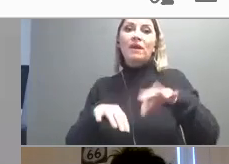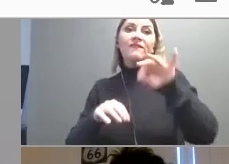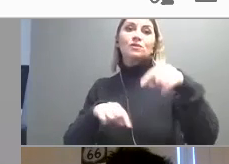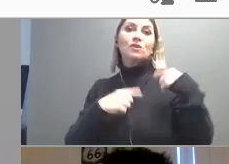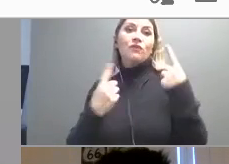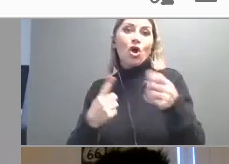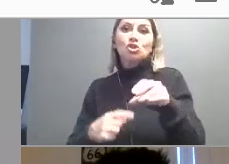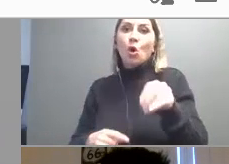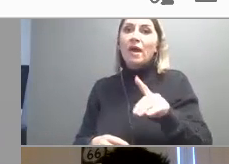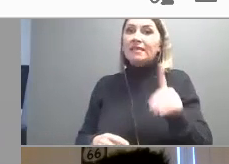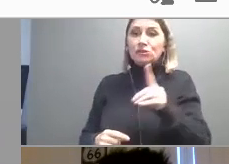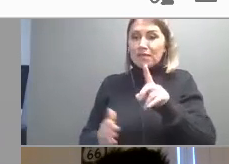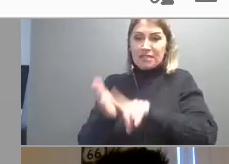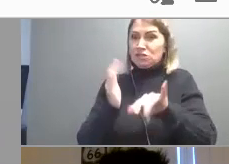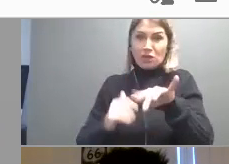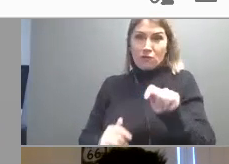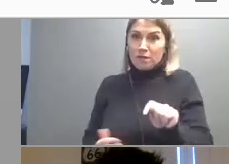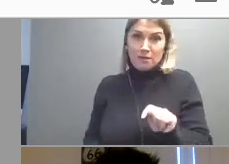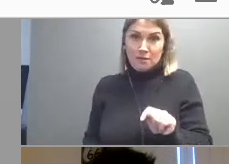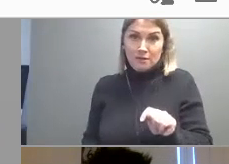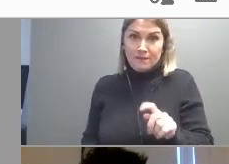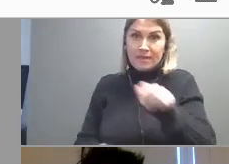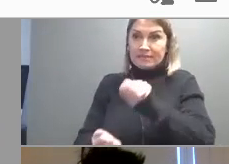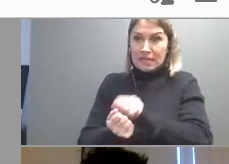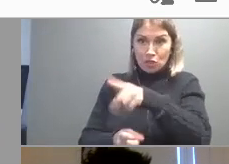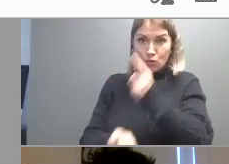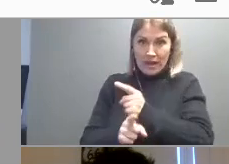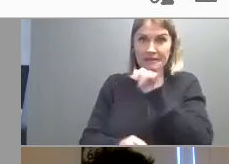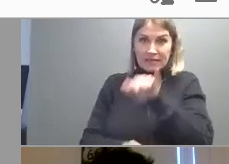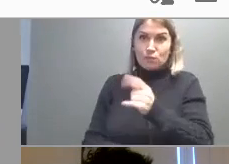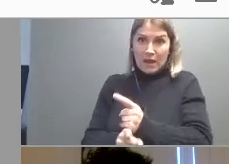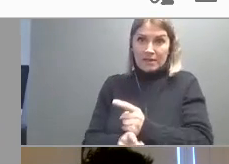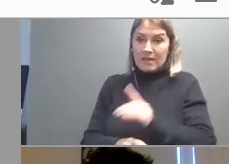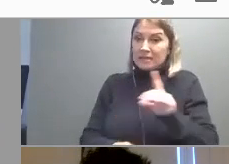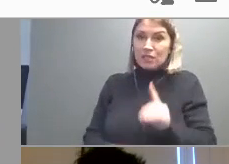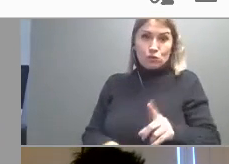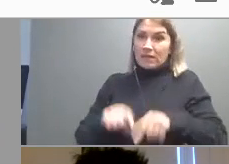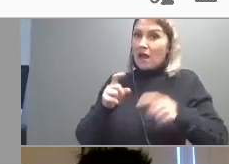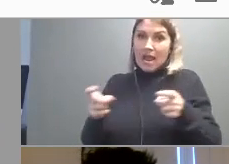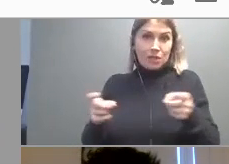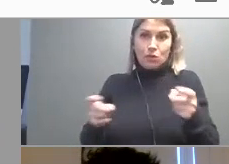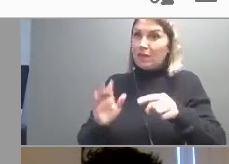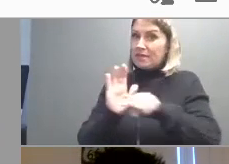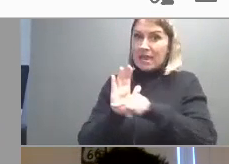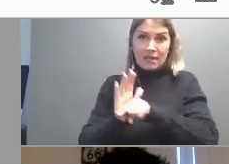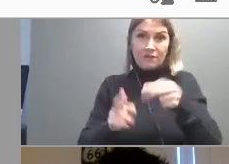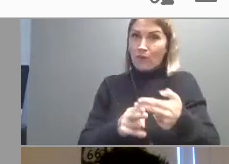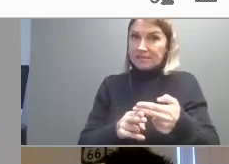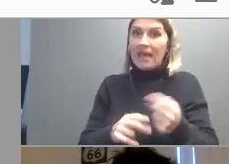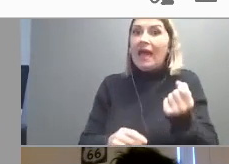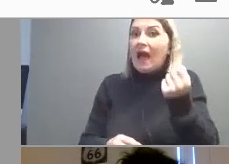Dijkstra doesn't even check for that. And exactly, you are correct that is why Dijkstra cannot handle negative weights.